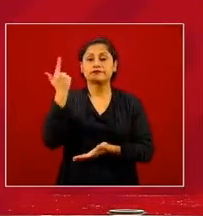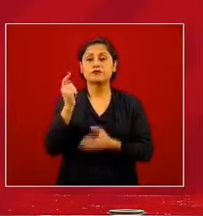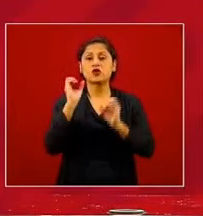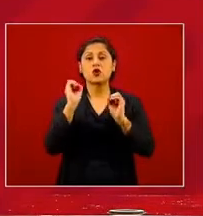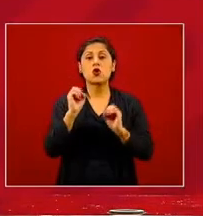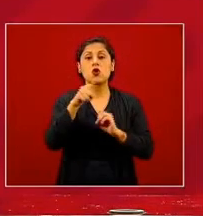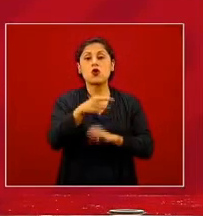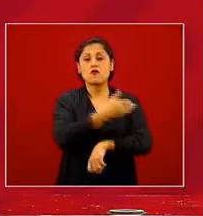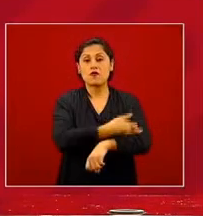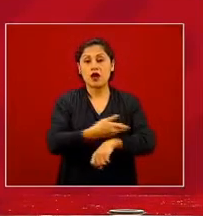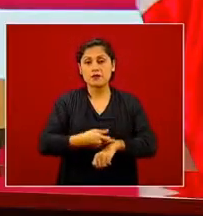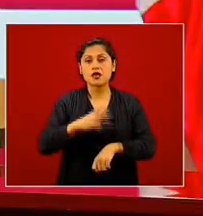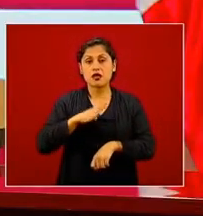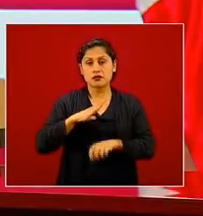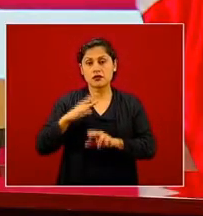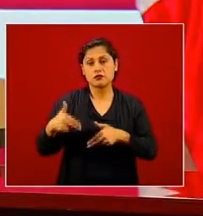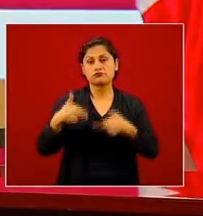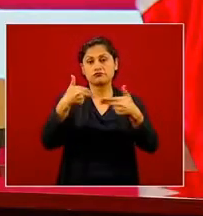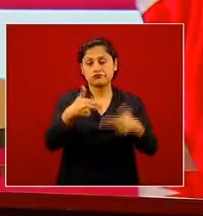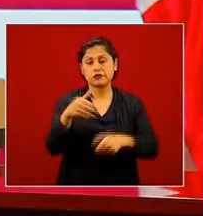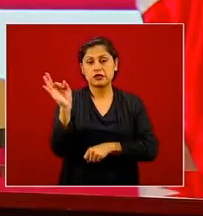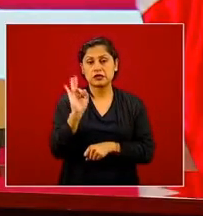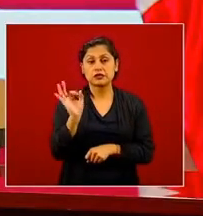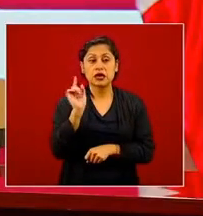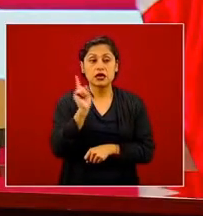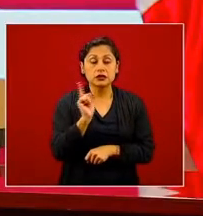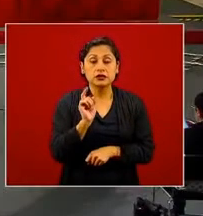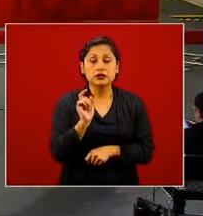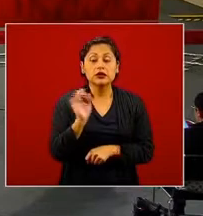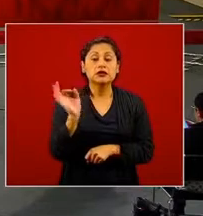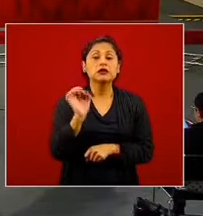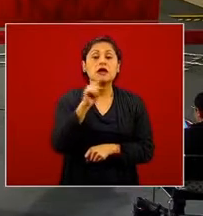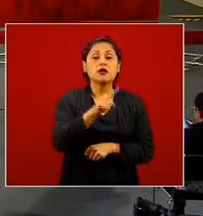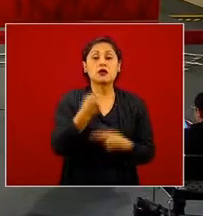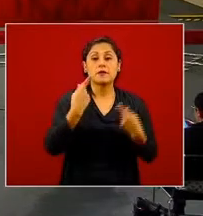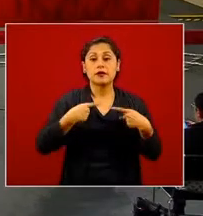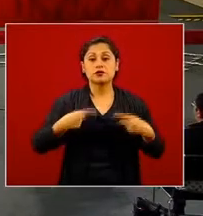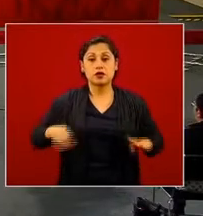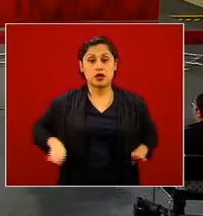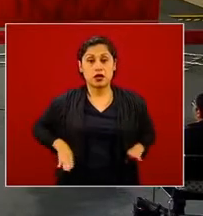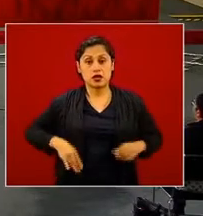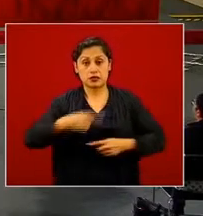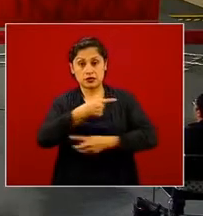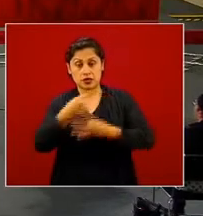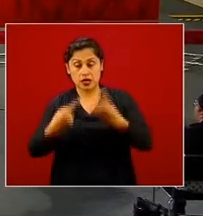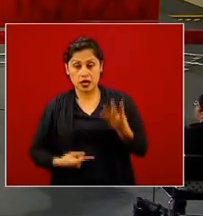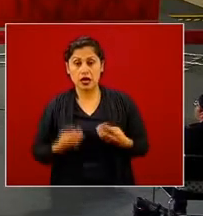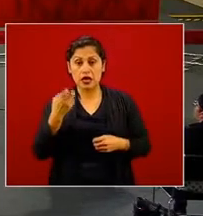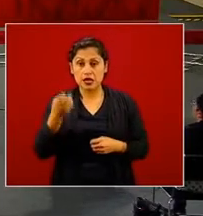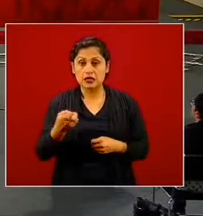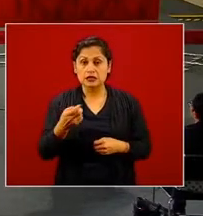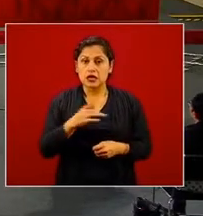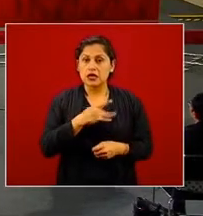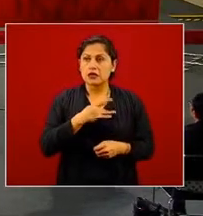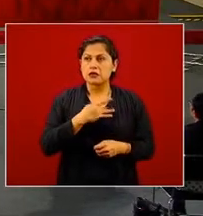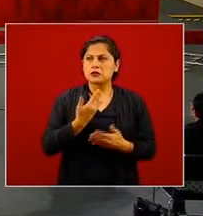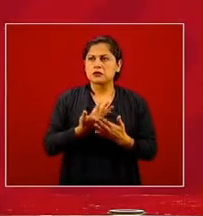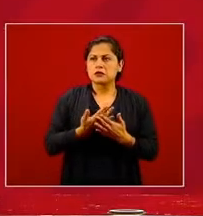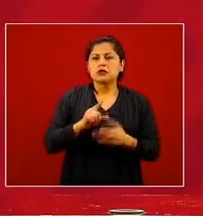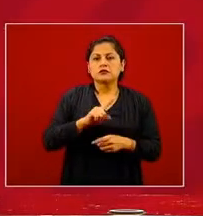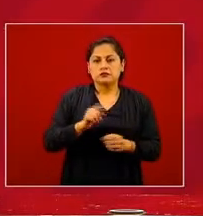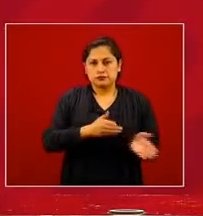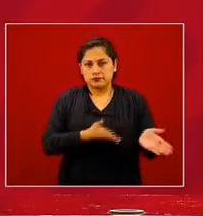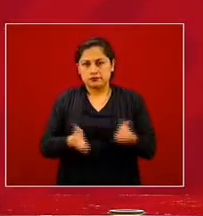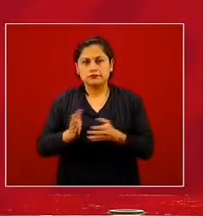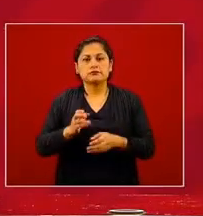these people are higher. So if a person has a family relative with diabetes, hypertension, they shouldn't